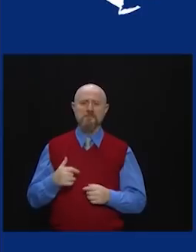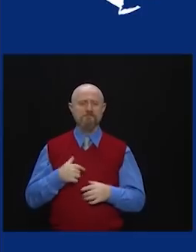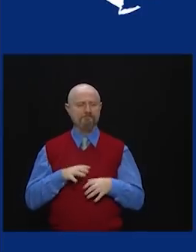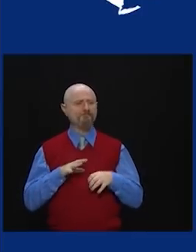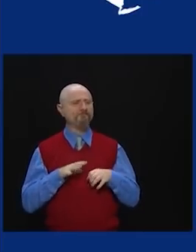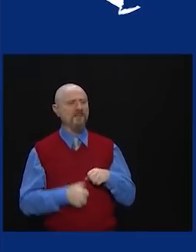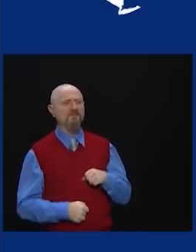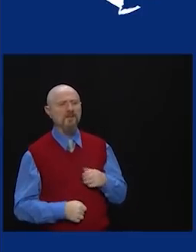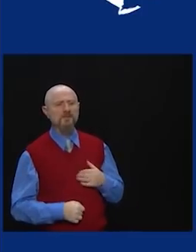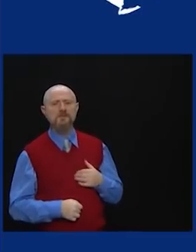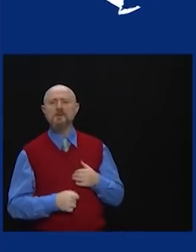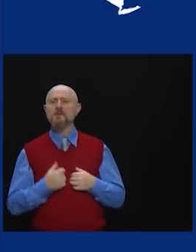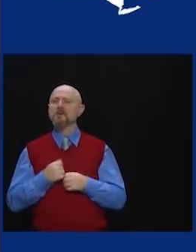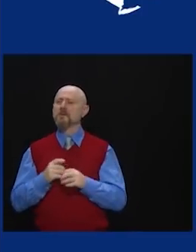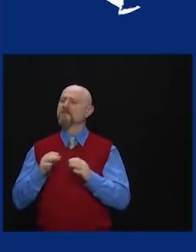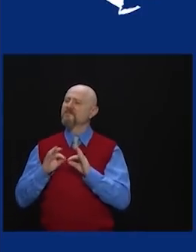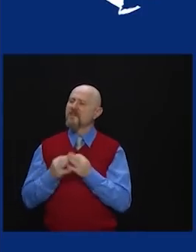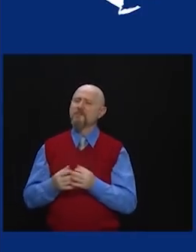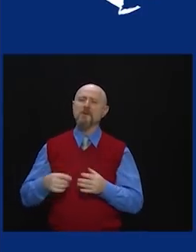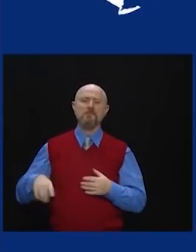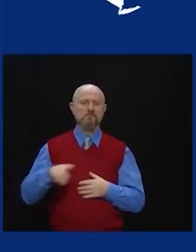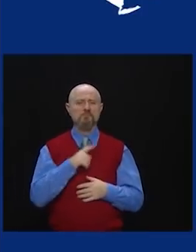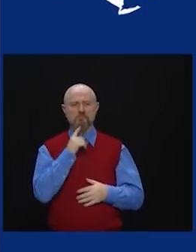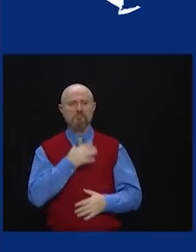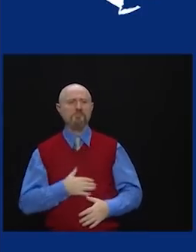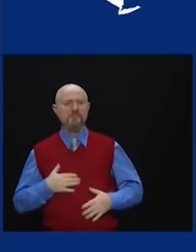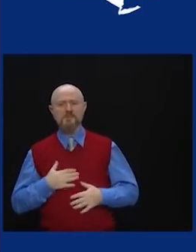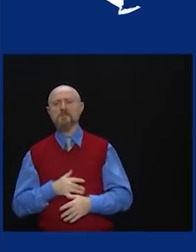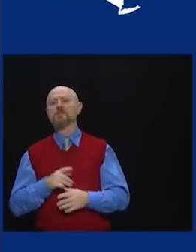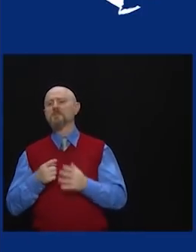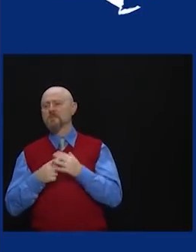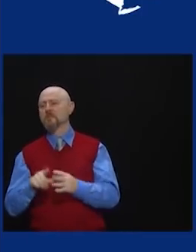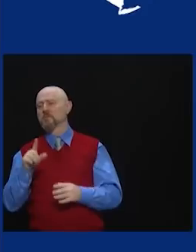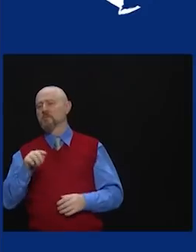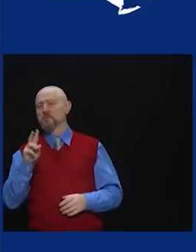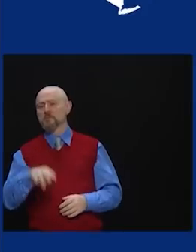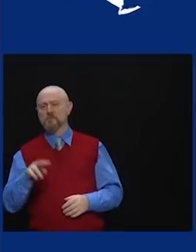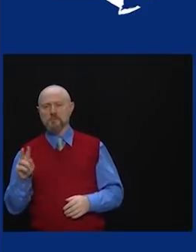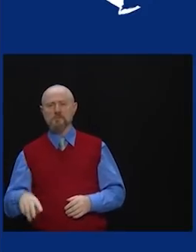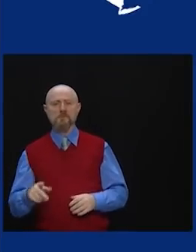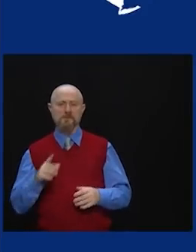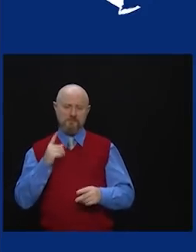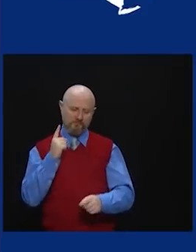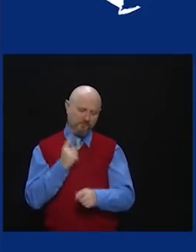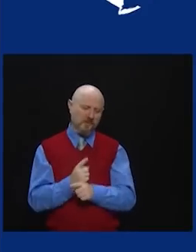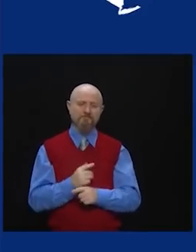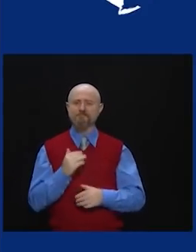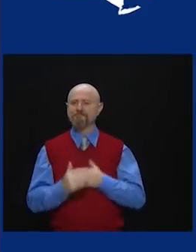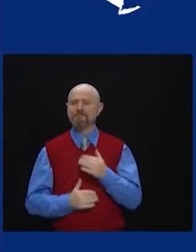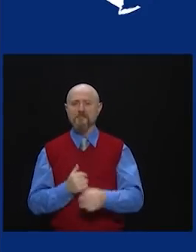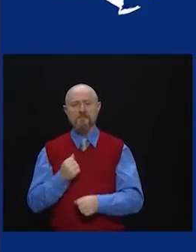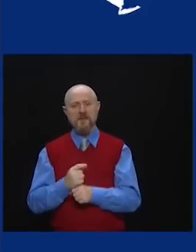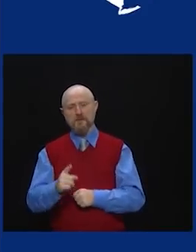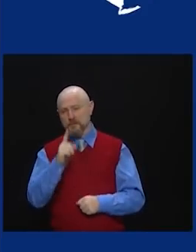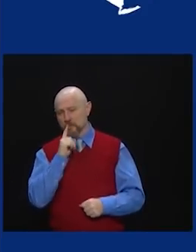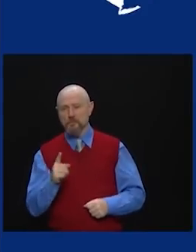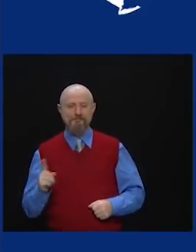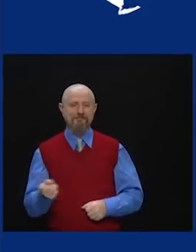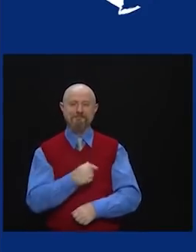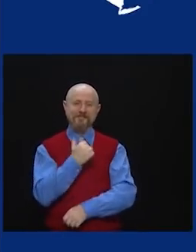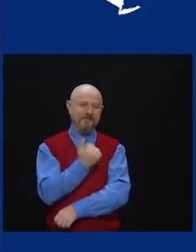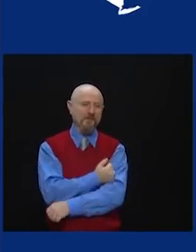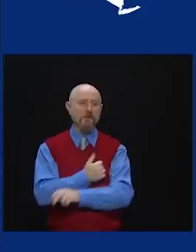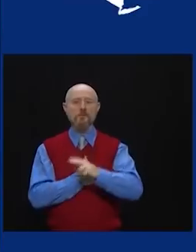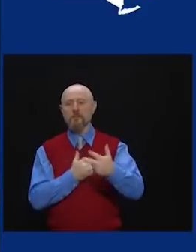and families. So please, let's start 2022 off right by making sure that we are vaccinated, boosted, and masking up